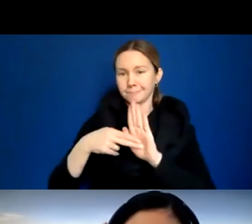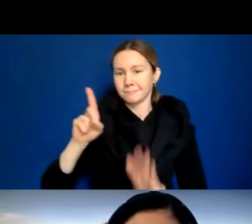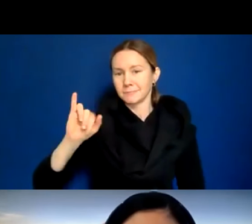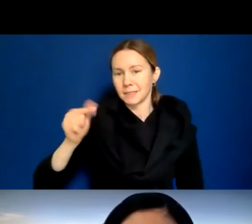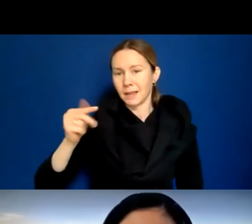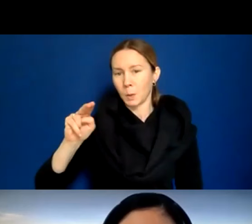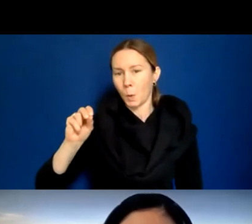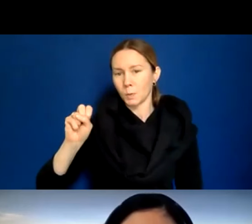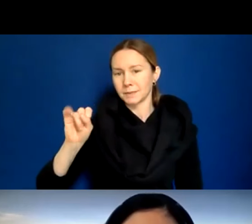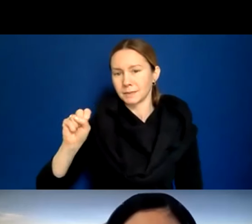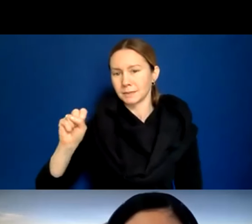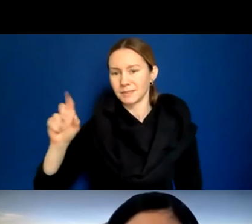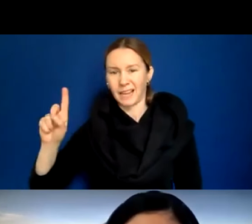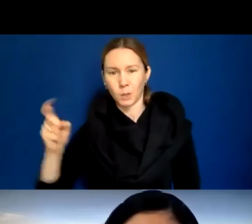know that